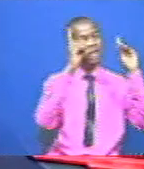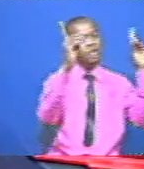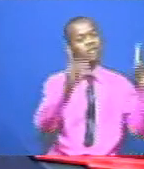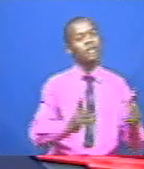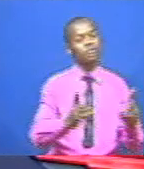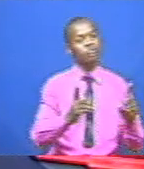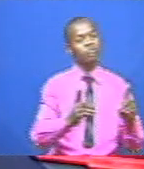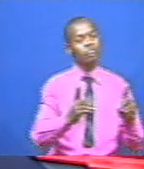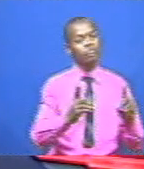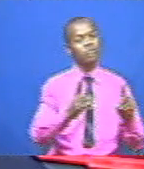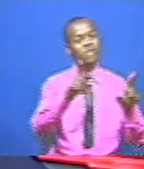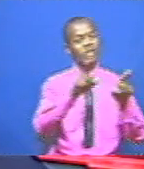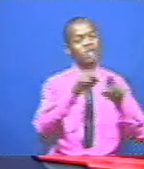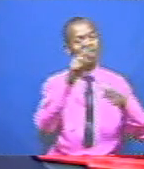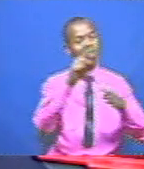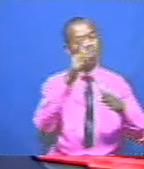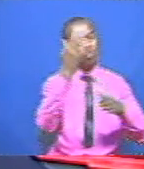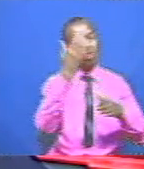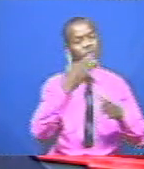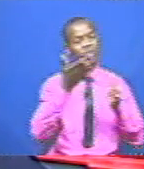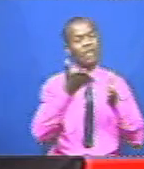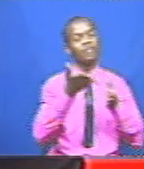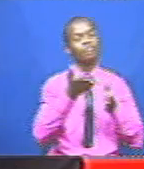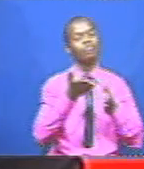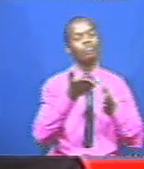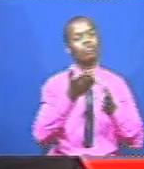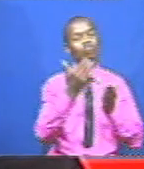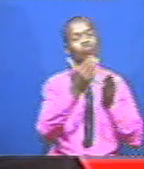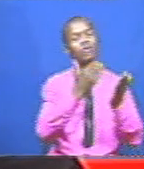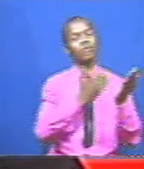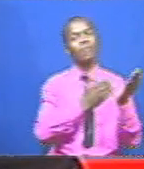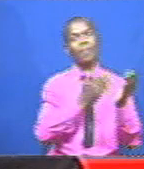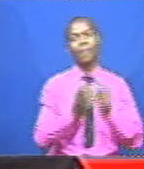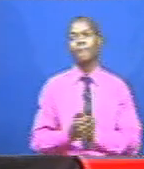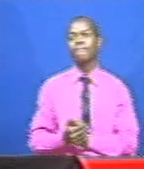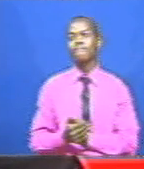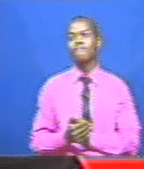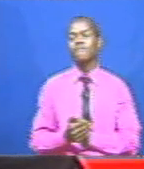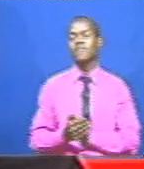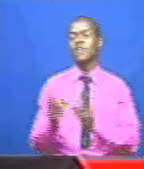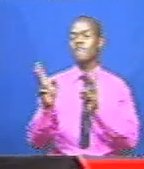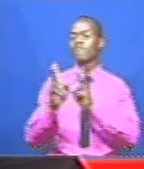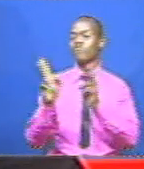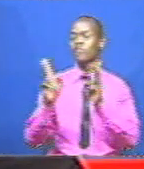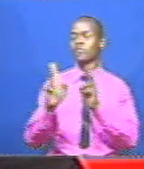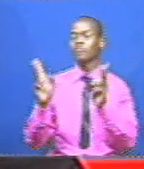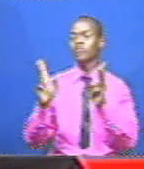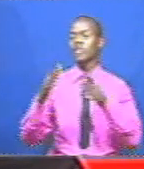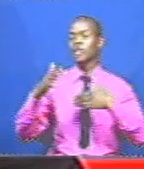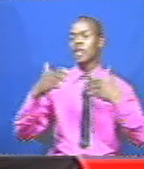this initiative? Yes. So Jumuiya Kaunti za Pwani, very, very interesting. It started